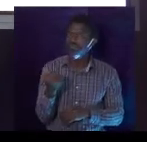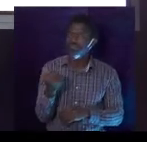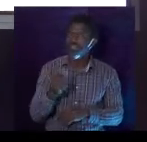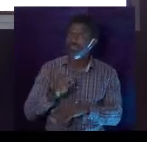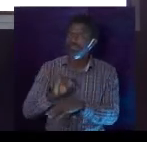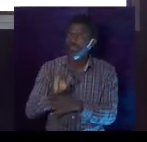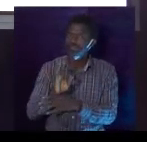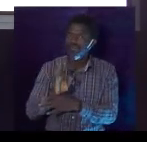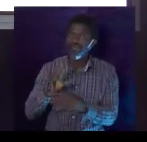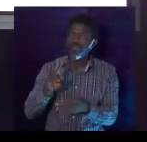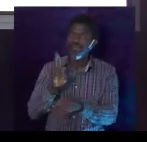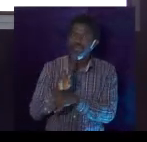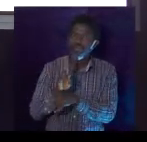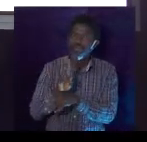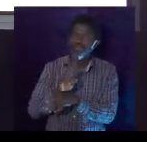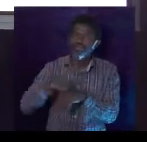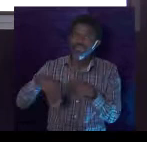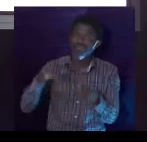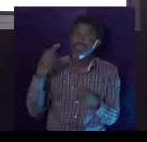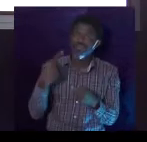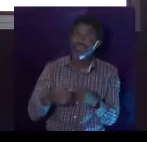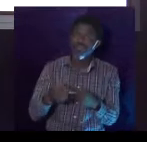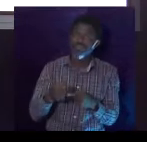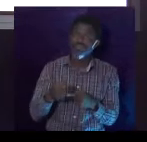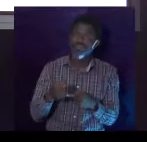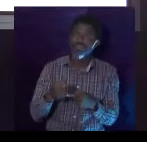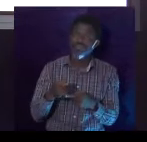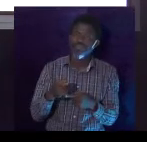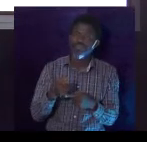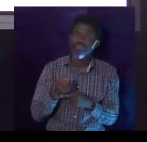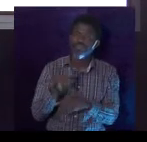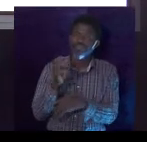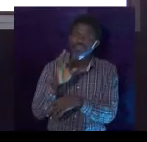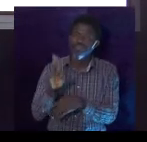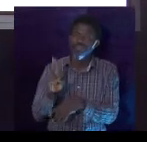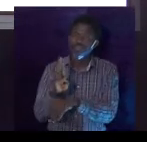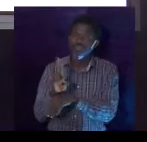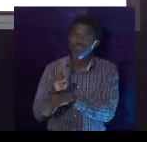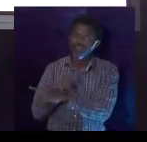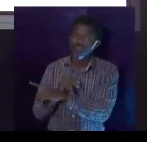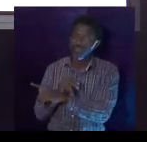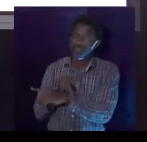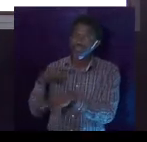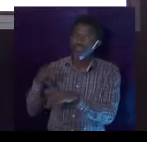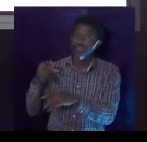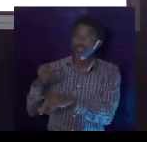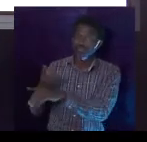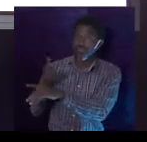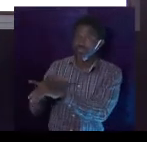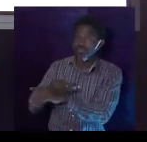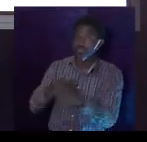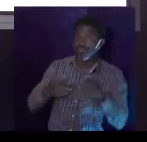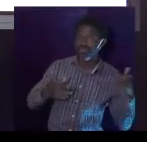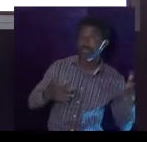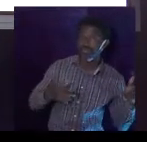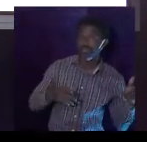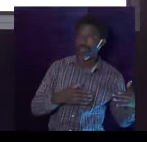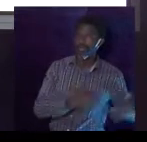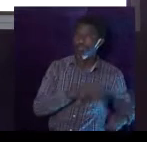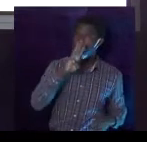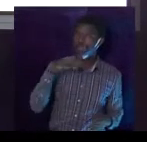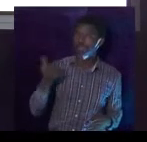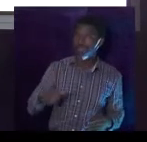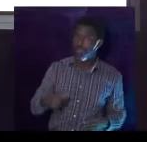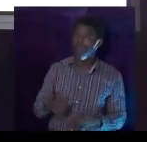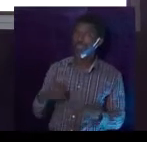other Fahrenheit units given the Celsius unit. Let's see. Look at what I have done here. I have multiplied the left side by